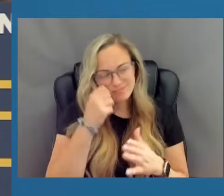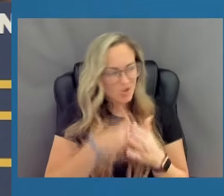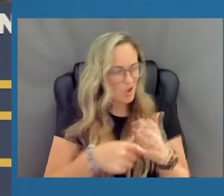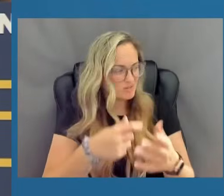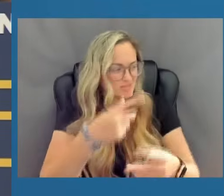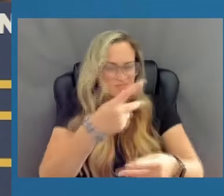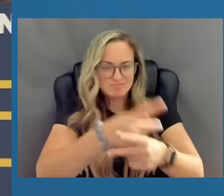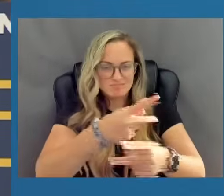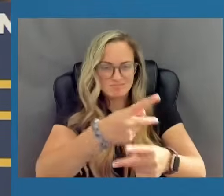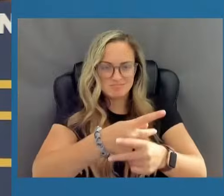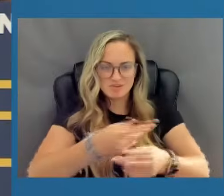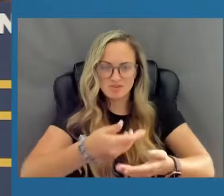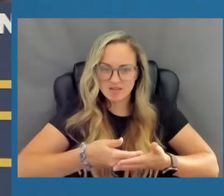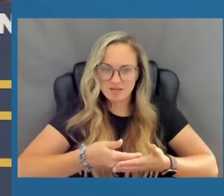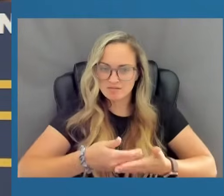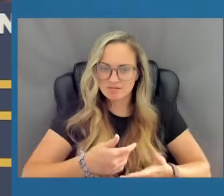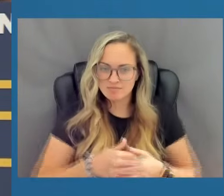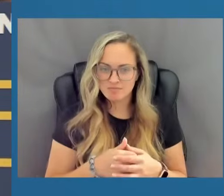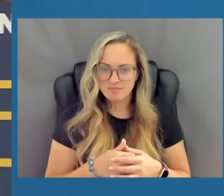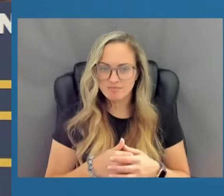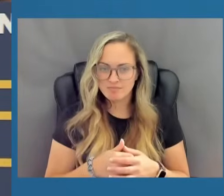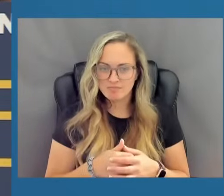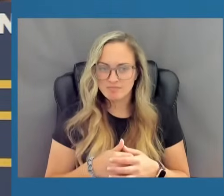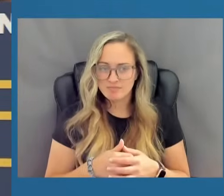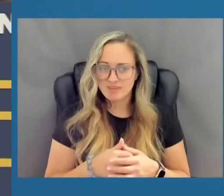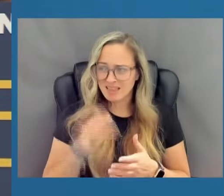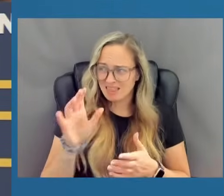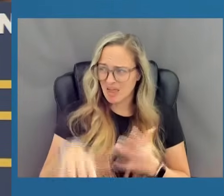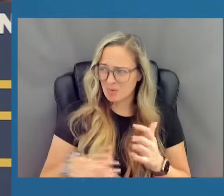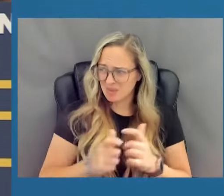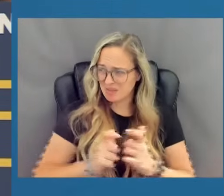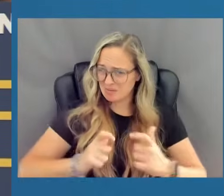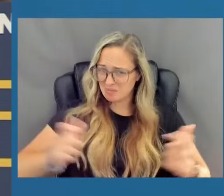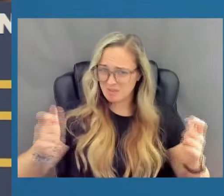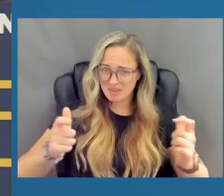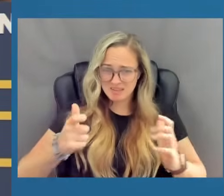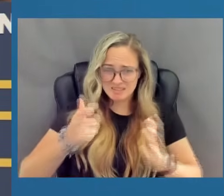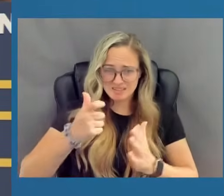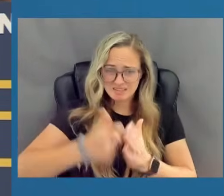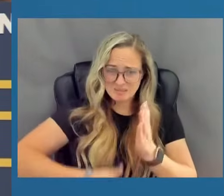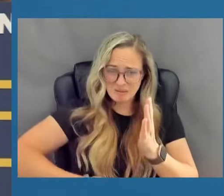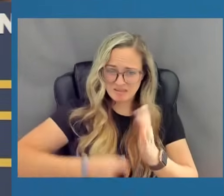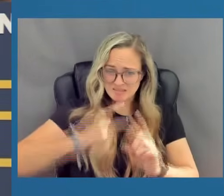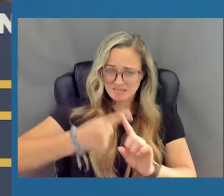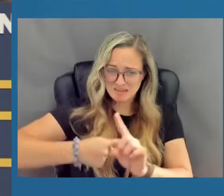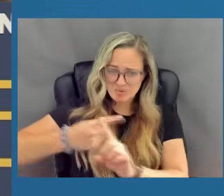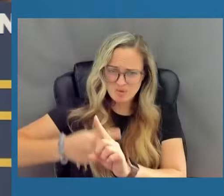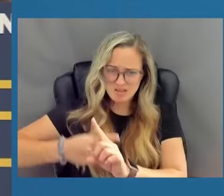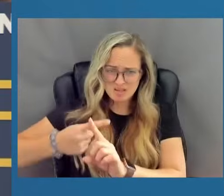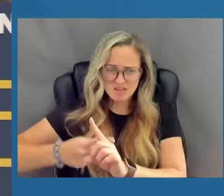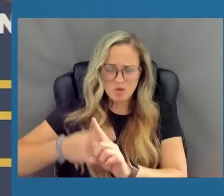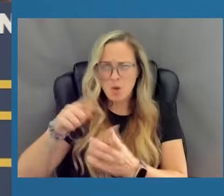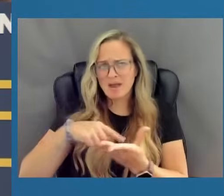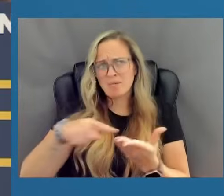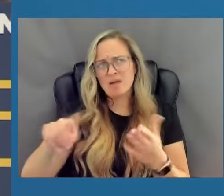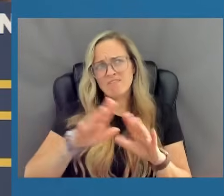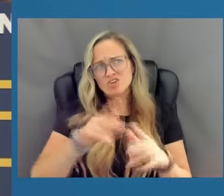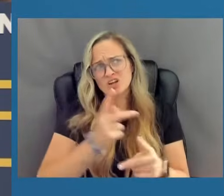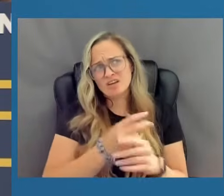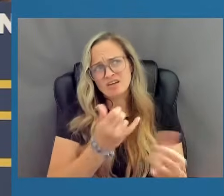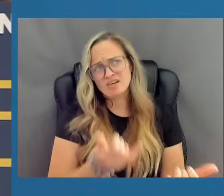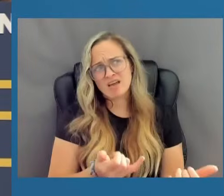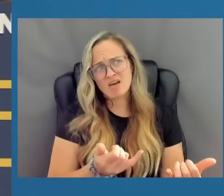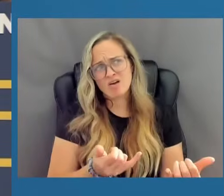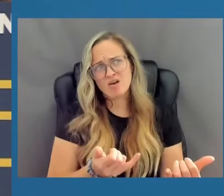care. Who would have thought that that'd be one of the biggest expenses? And people are saying, well, I can pay for child care now, but I won't be able to pay for